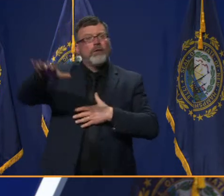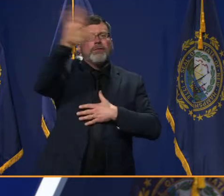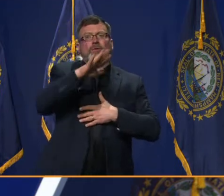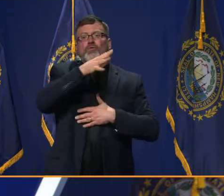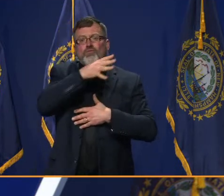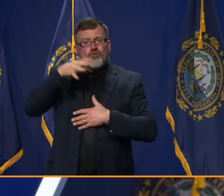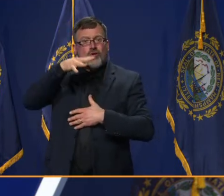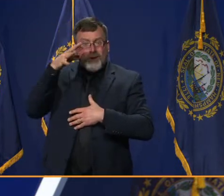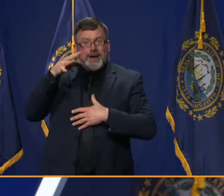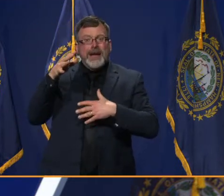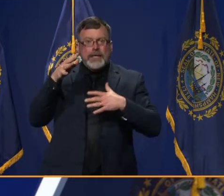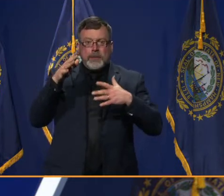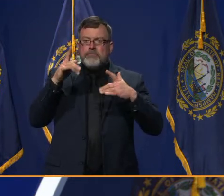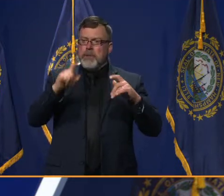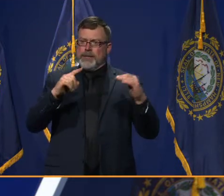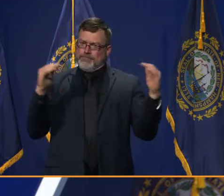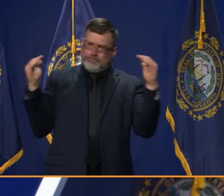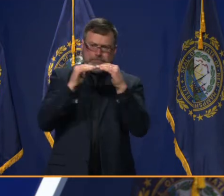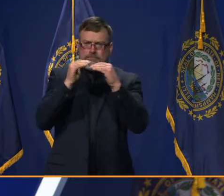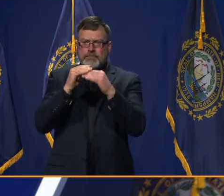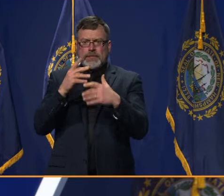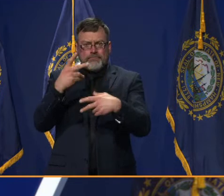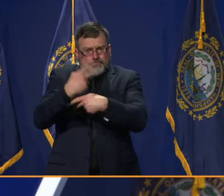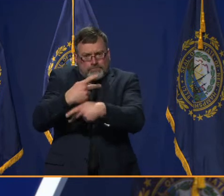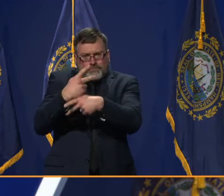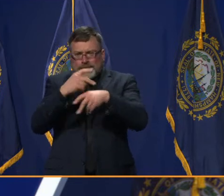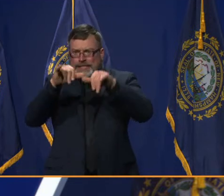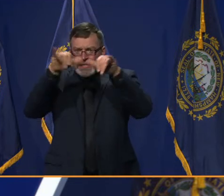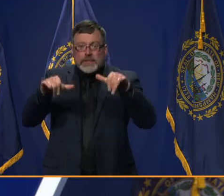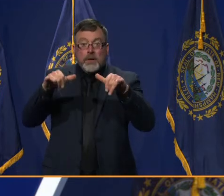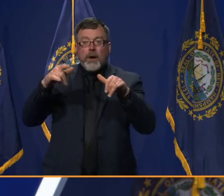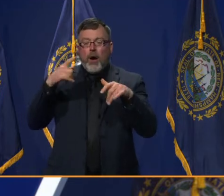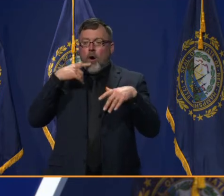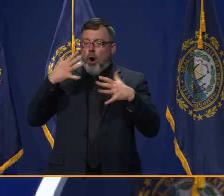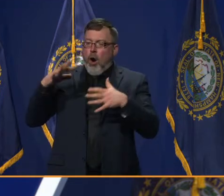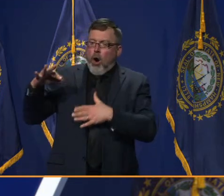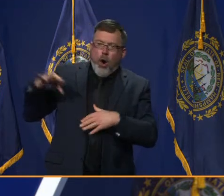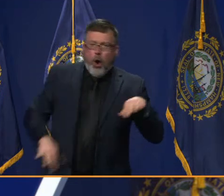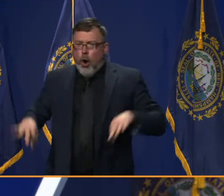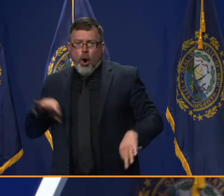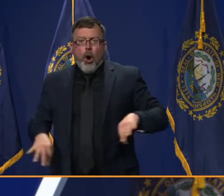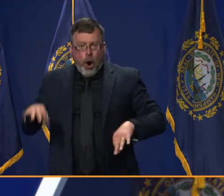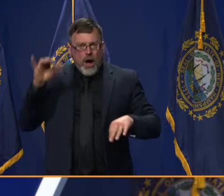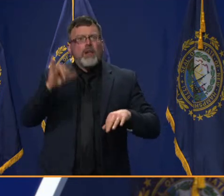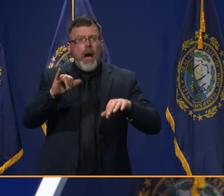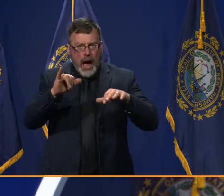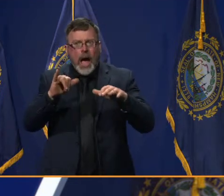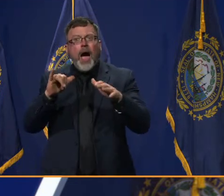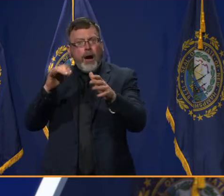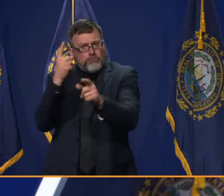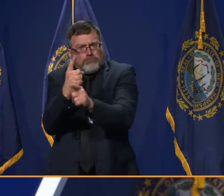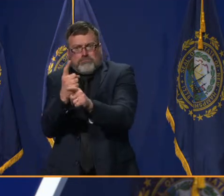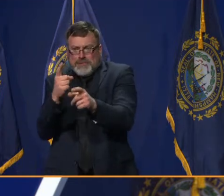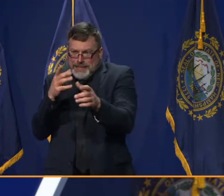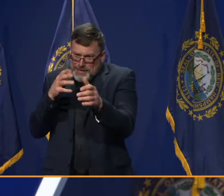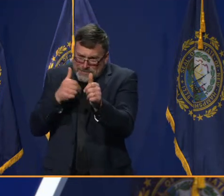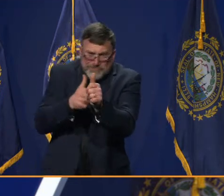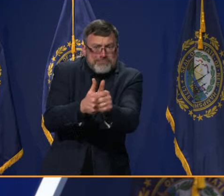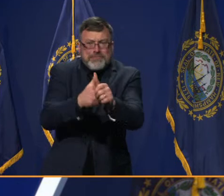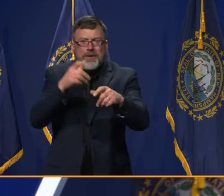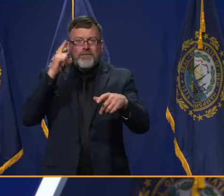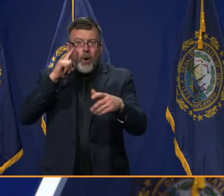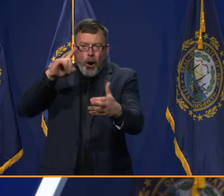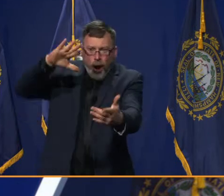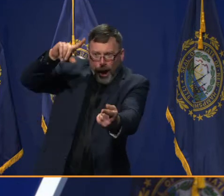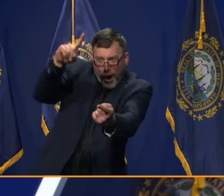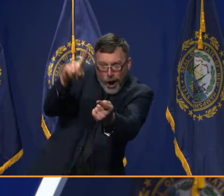paying dividends. And we were on track for our third straight year of reduced overdoses. The future of all those